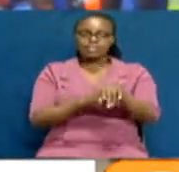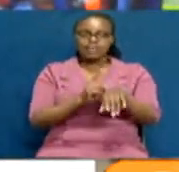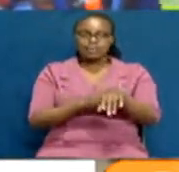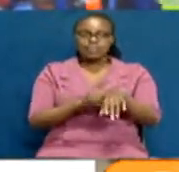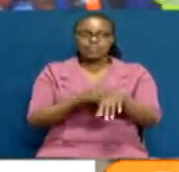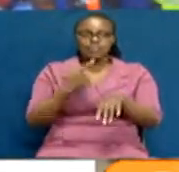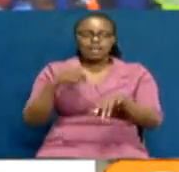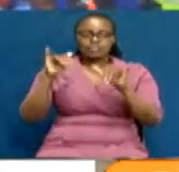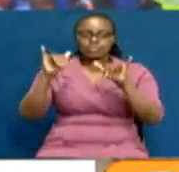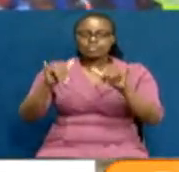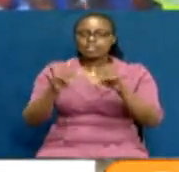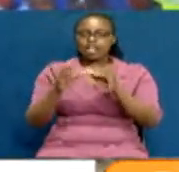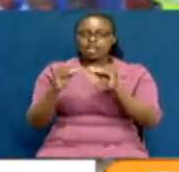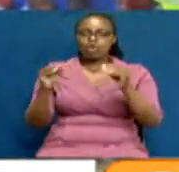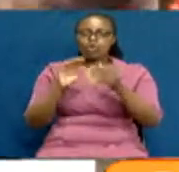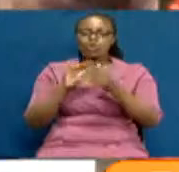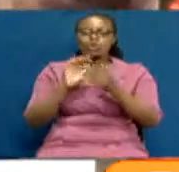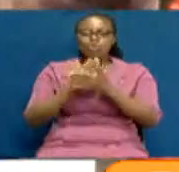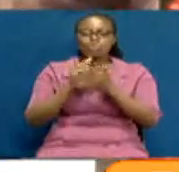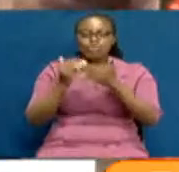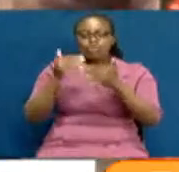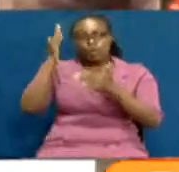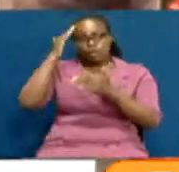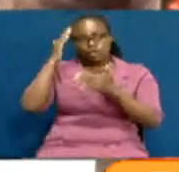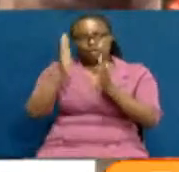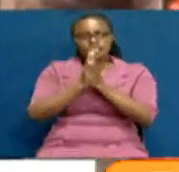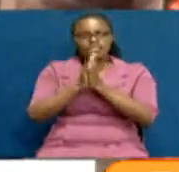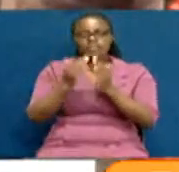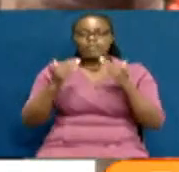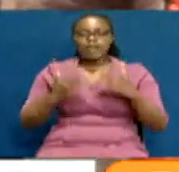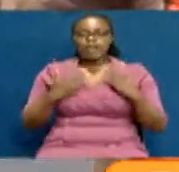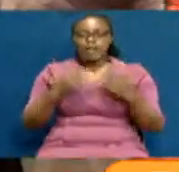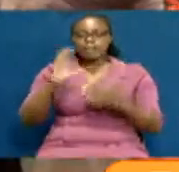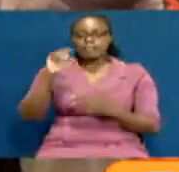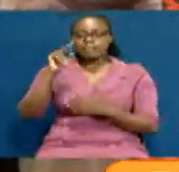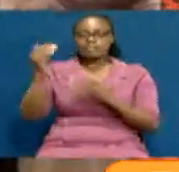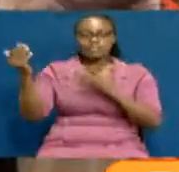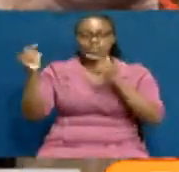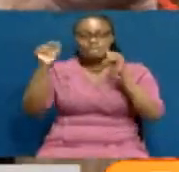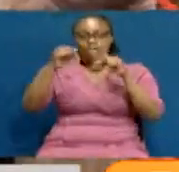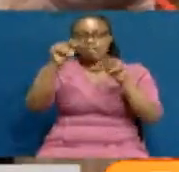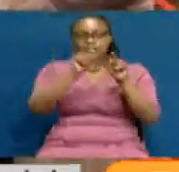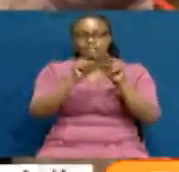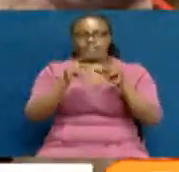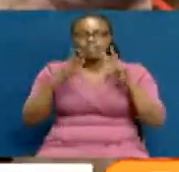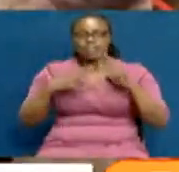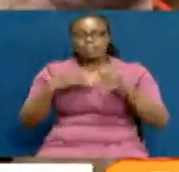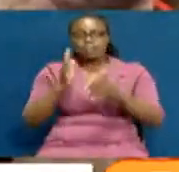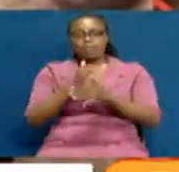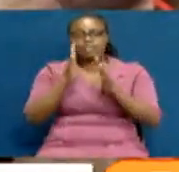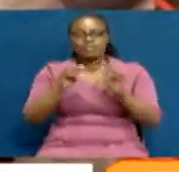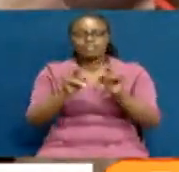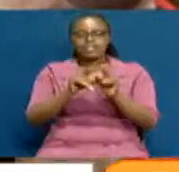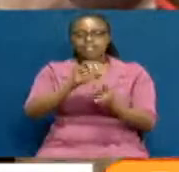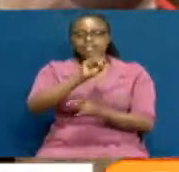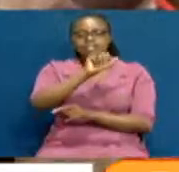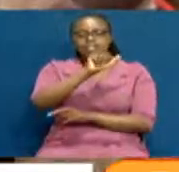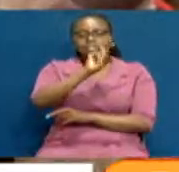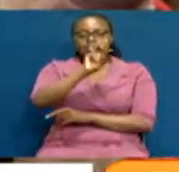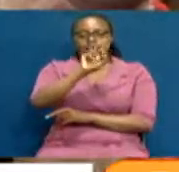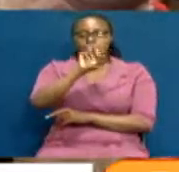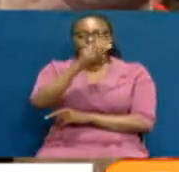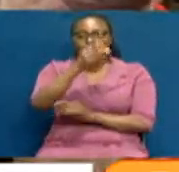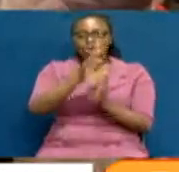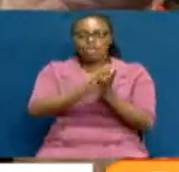ambaye hatukaagi sana kama hatujajua maneno. Tunafurahia Citizen TV kwa kutuletea huku, pia wasanii wetu akina Samido, Joyce wa